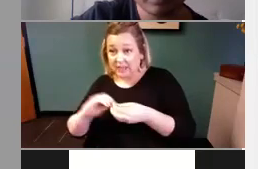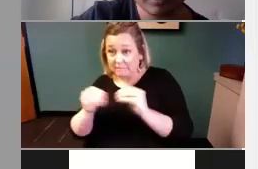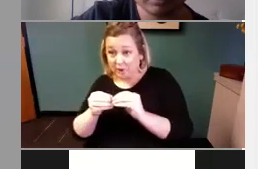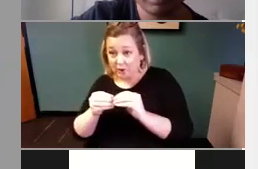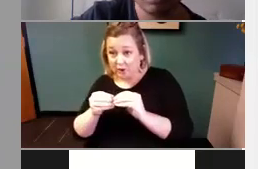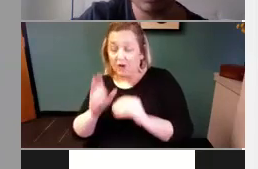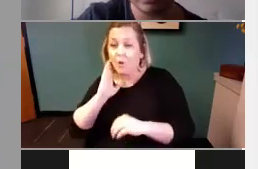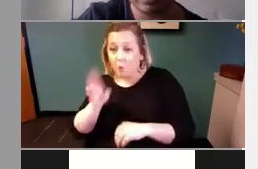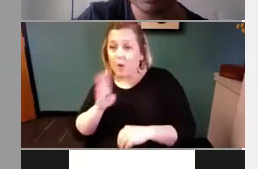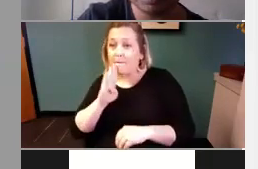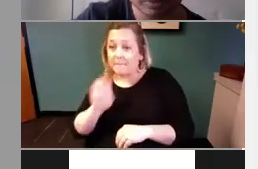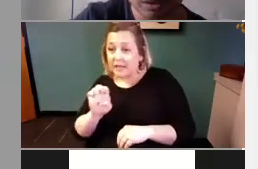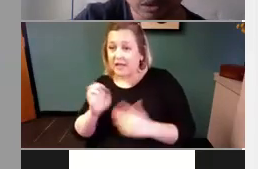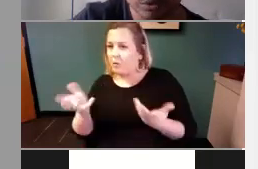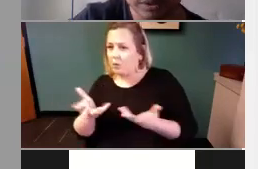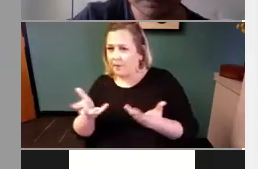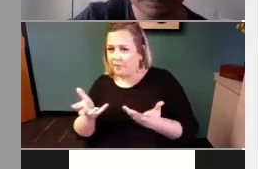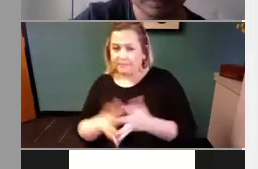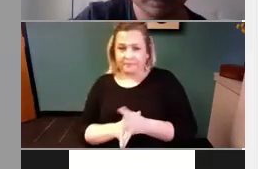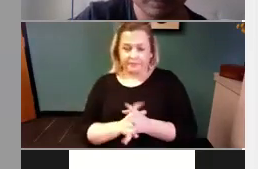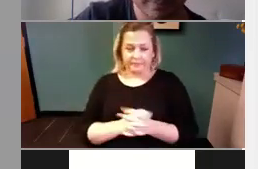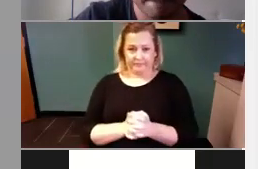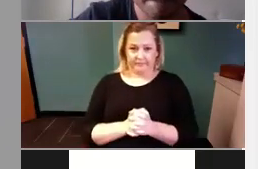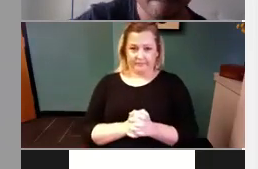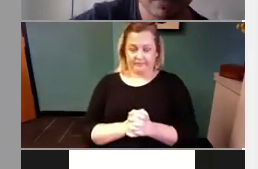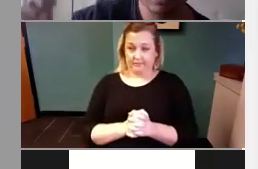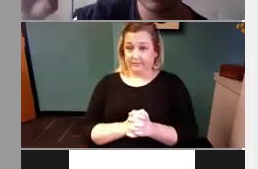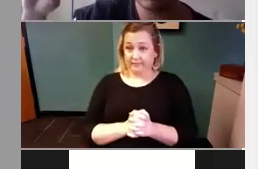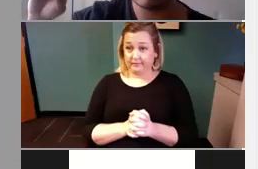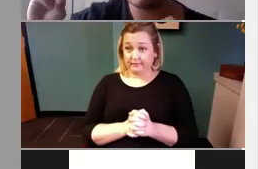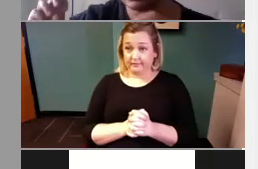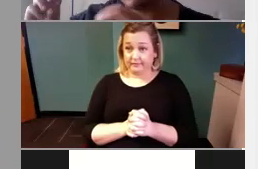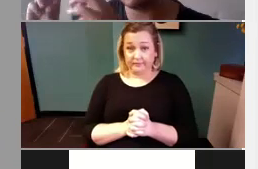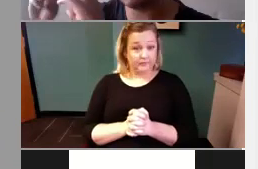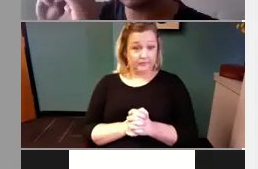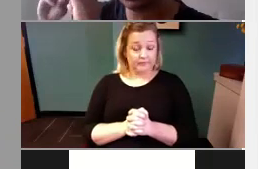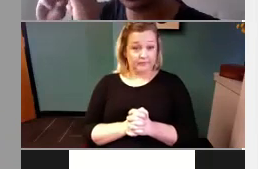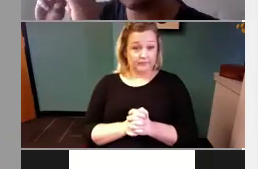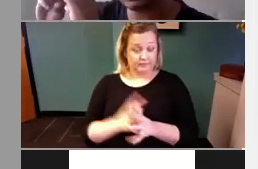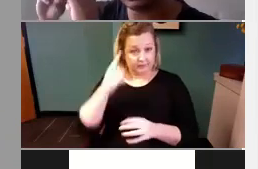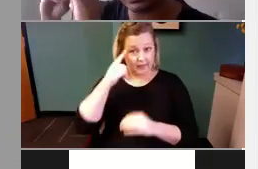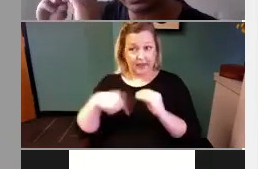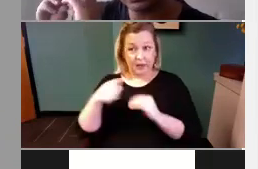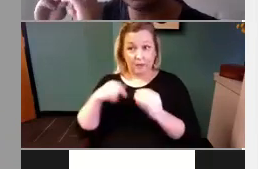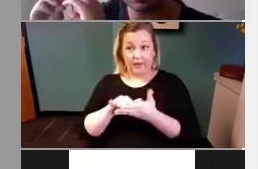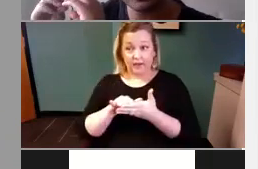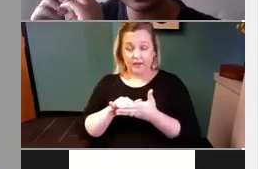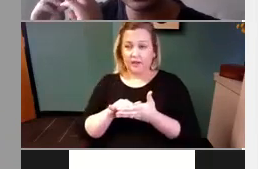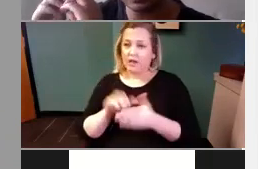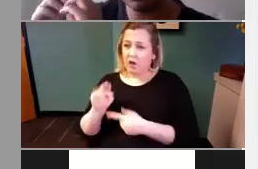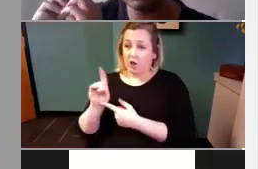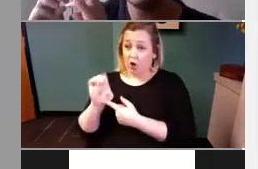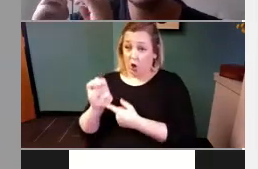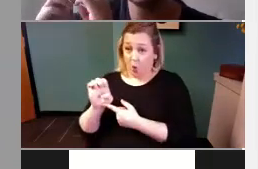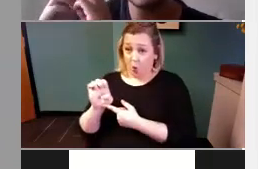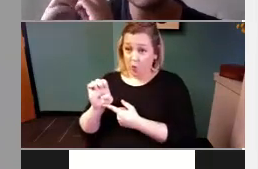Look at, okay. think about it. The node with the largest post